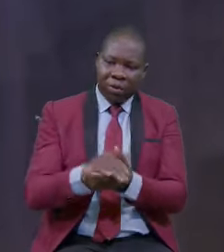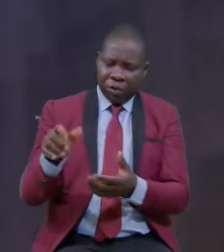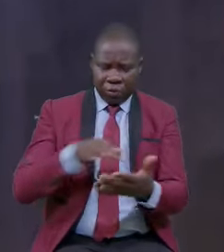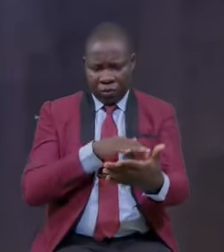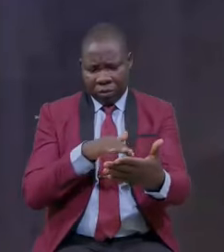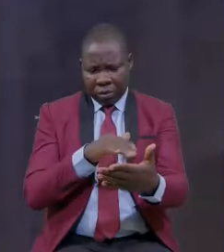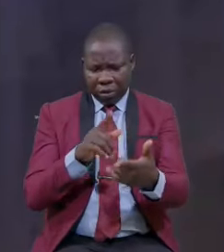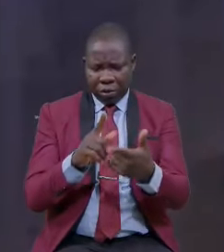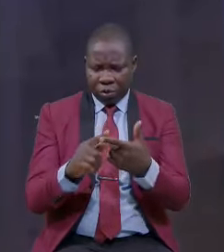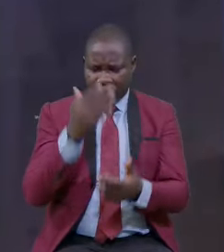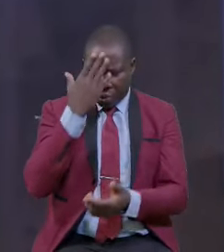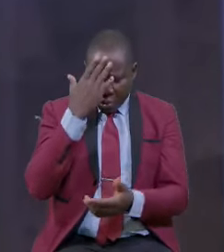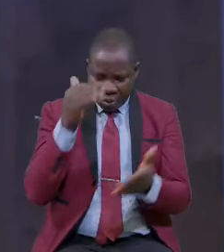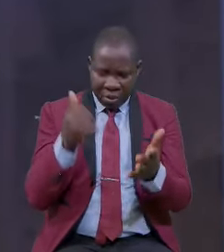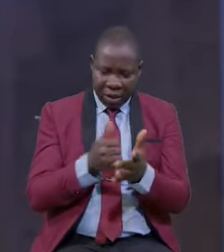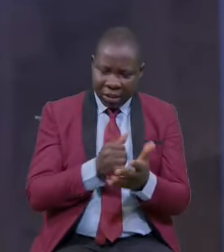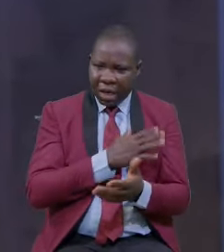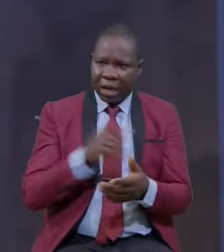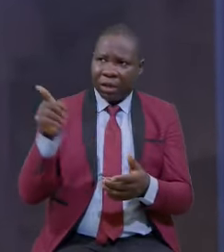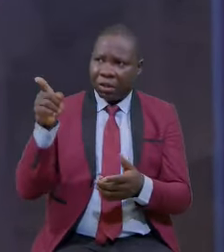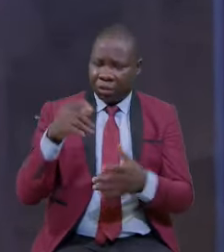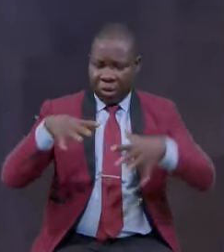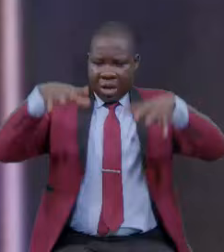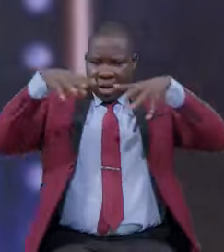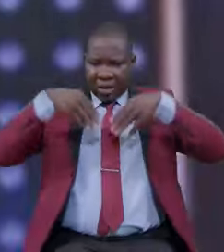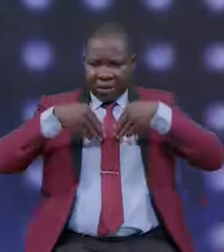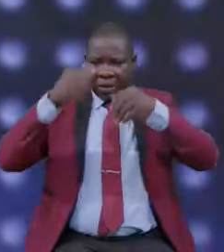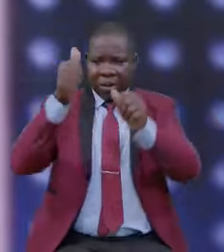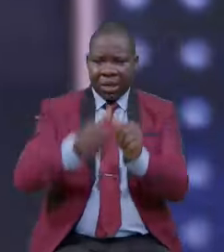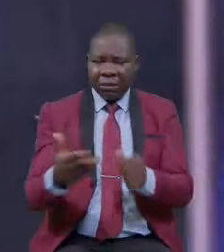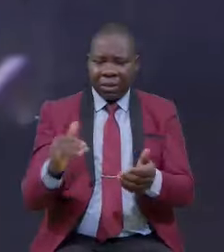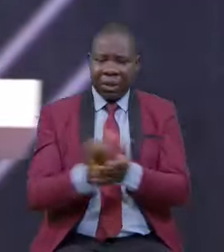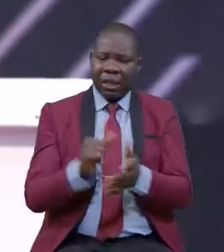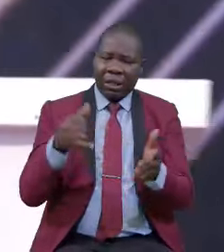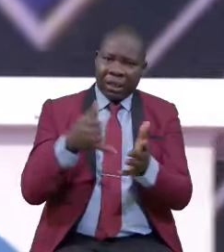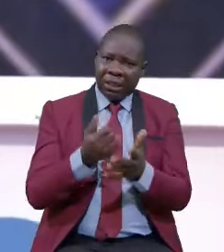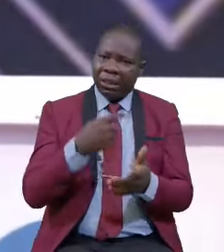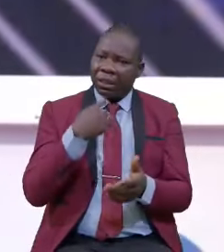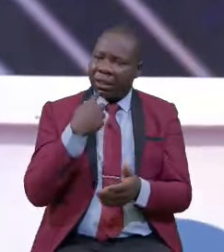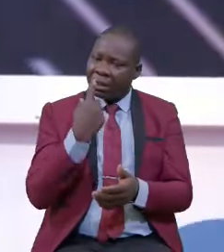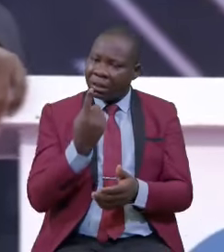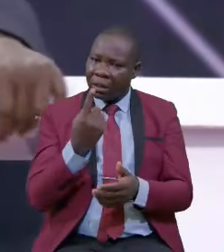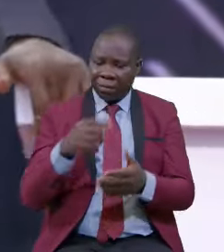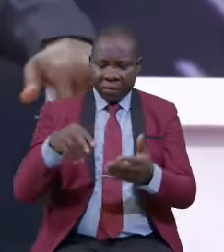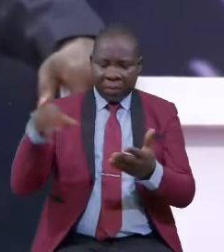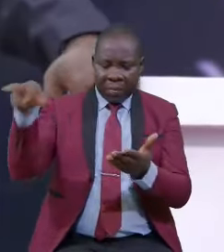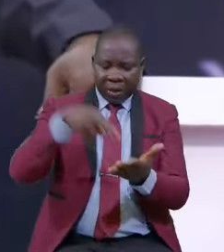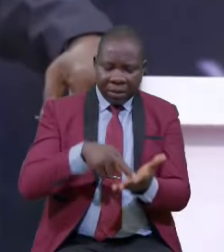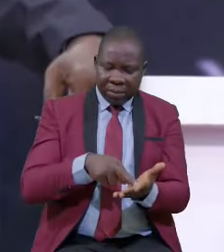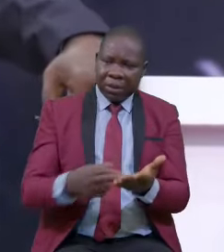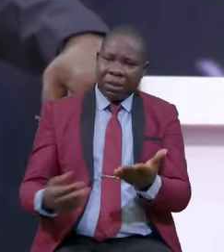you accept everything that it says. Repeat and read it and read it and read it